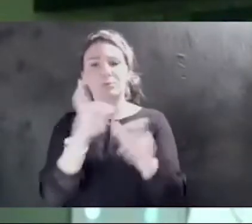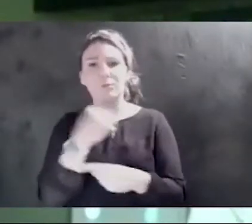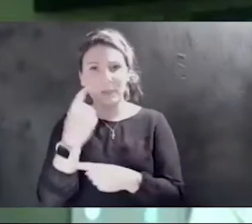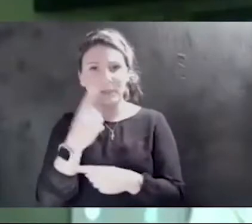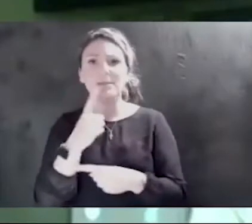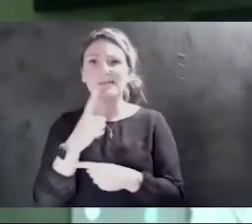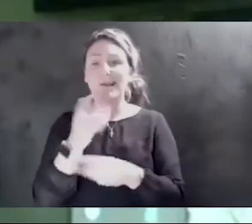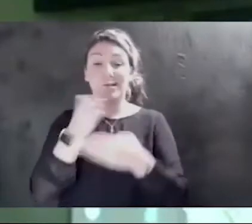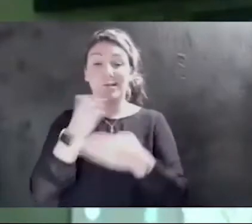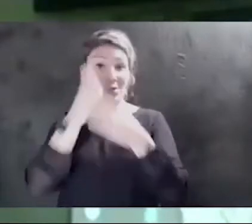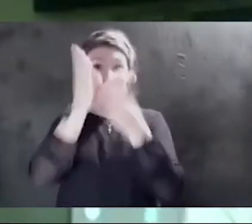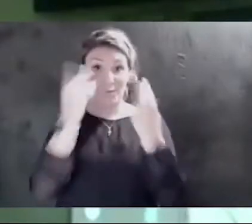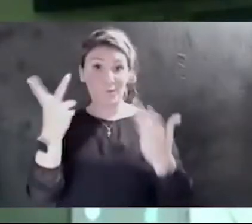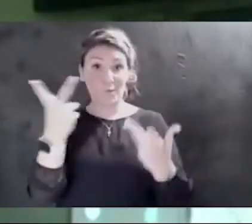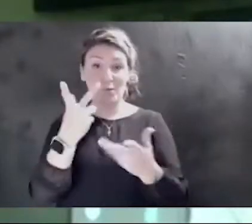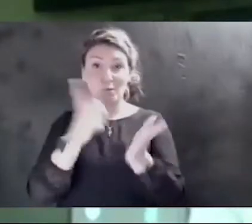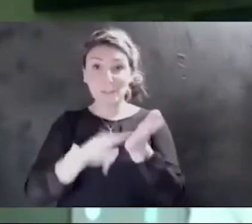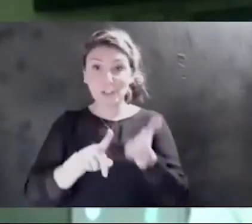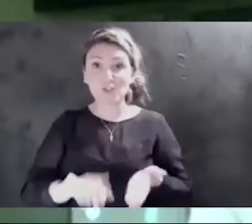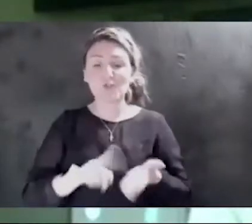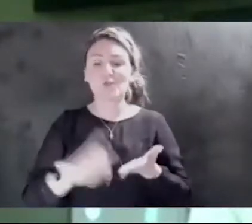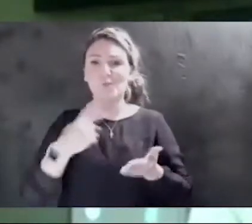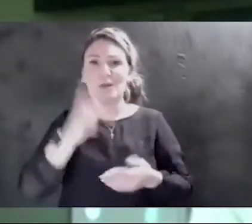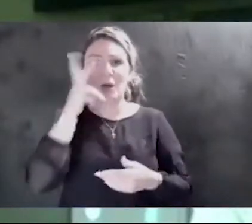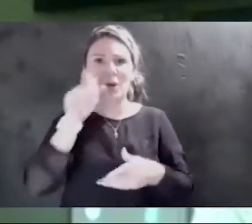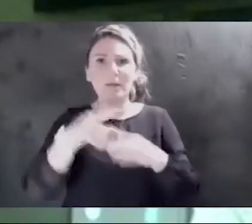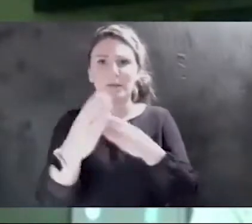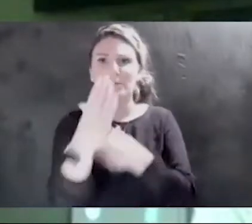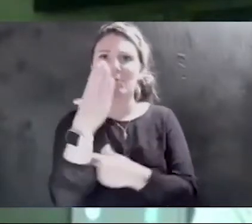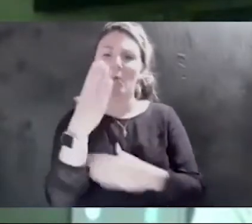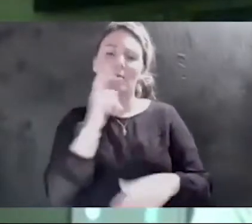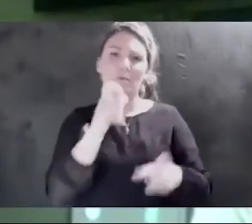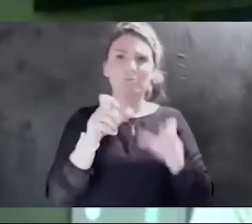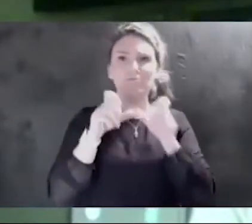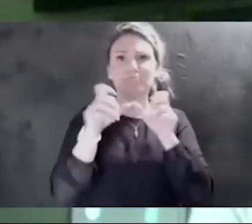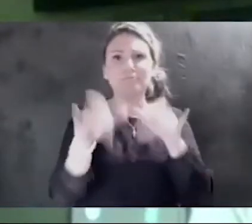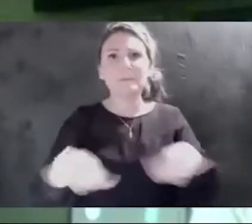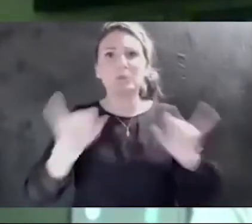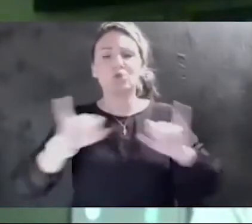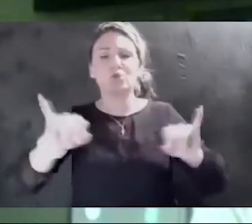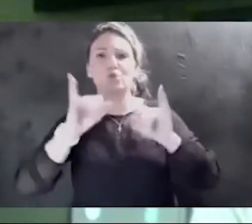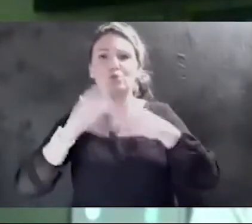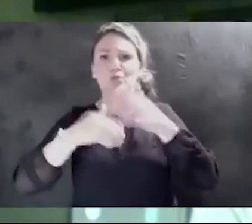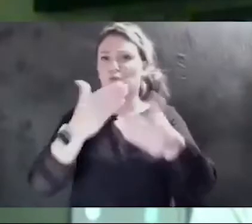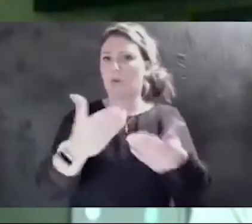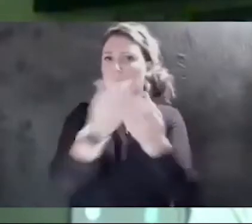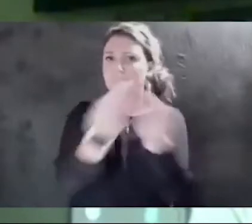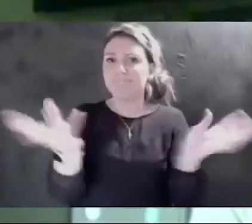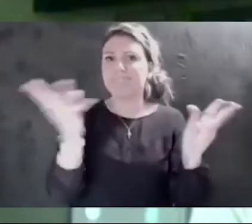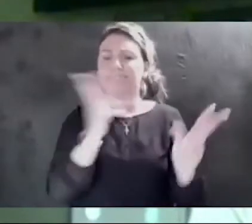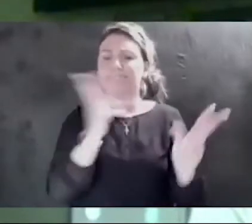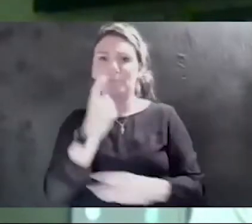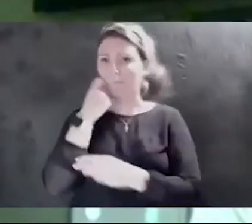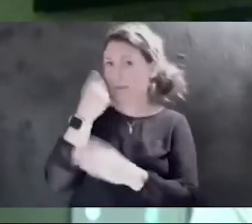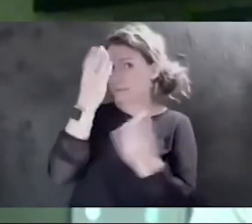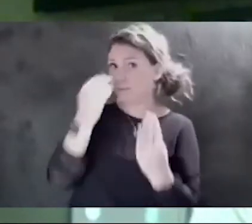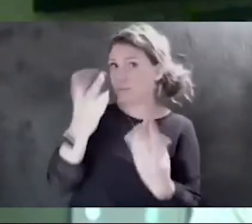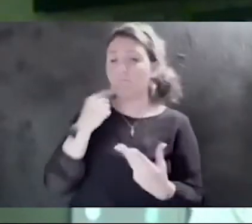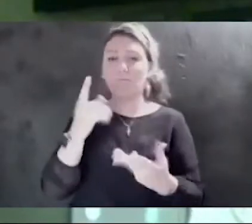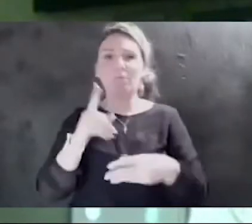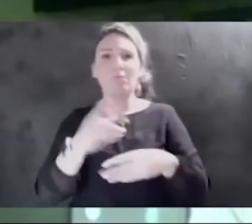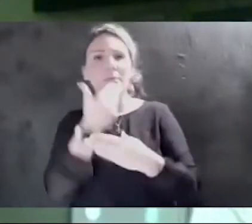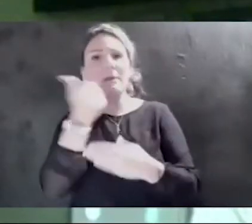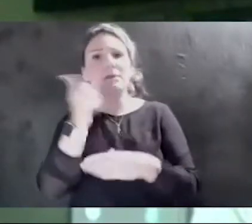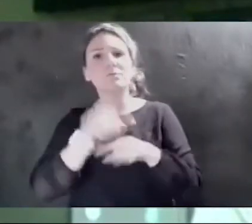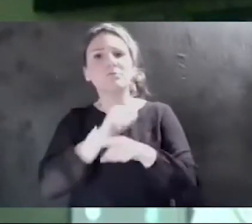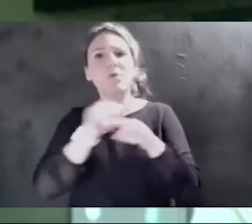heard again this morning. It's a continual process of sharing the latest information and best practice recommendations. And we're also